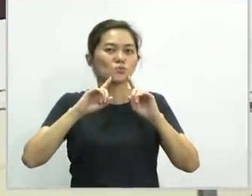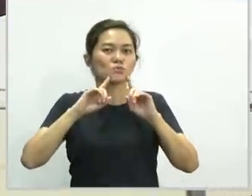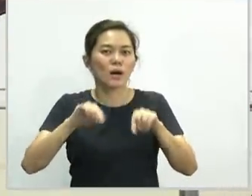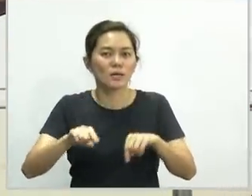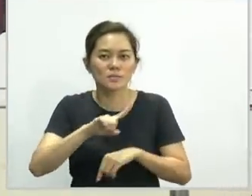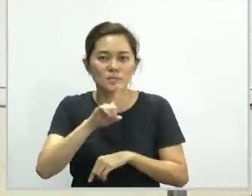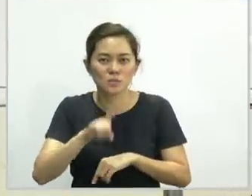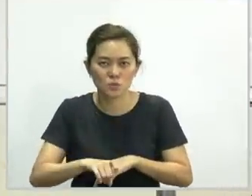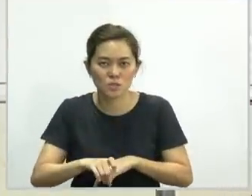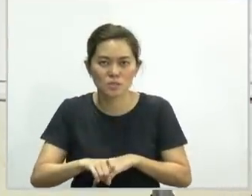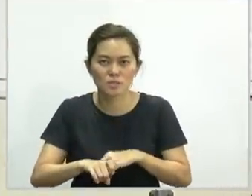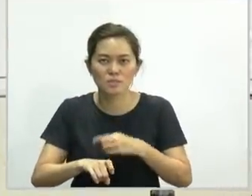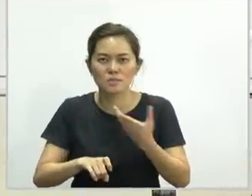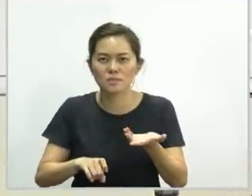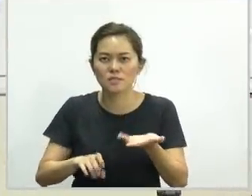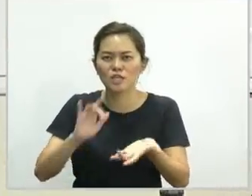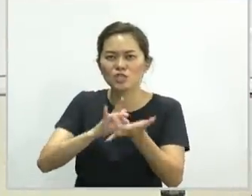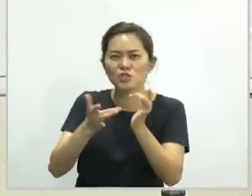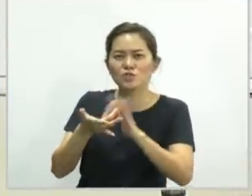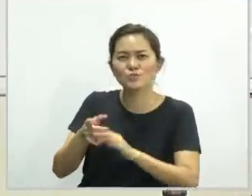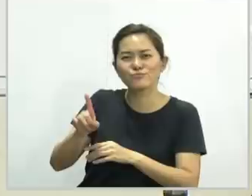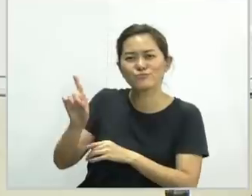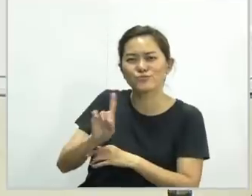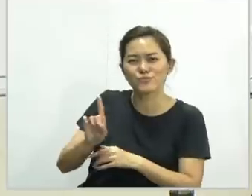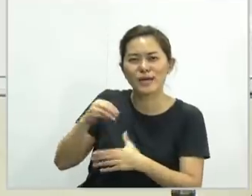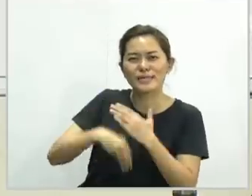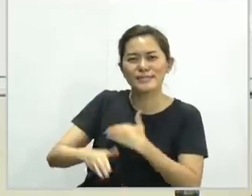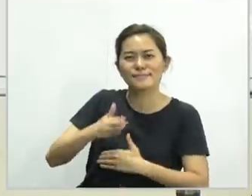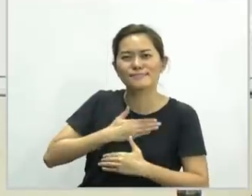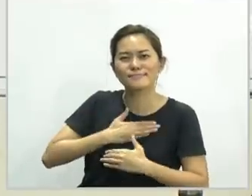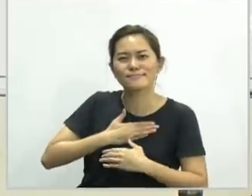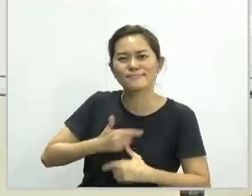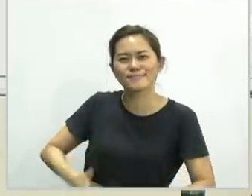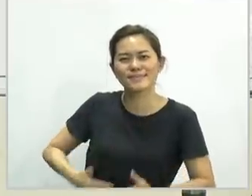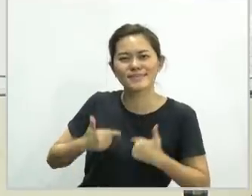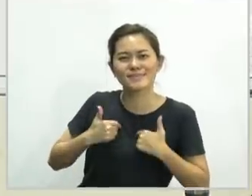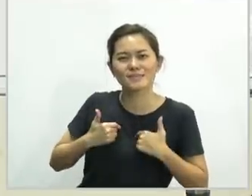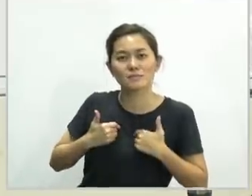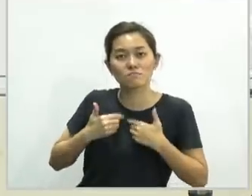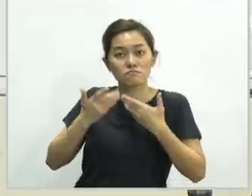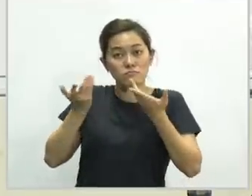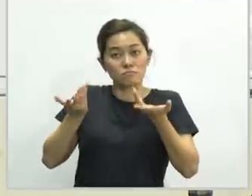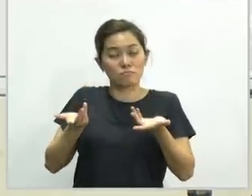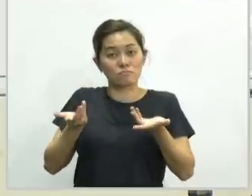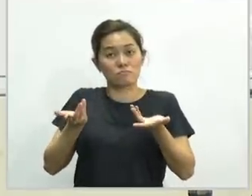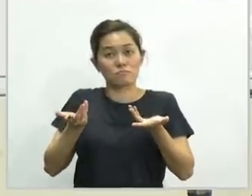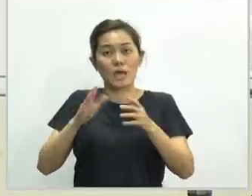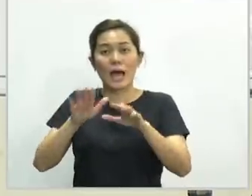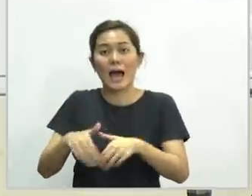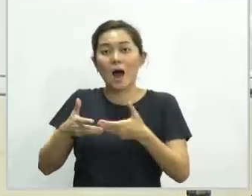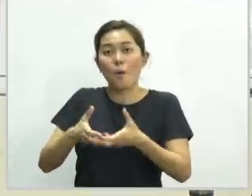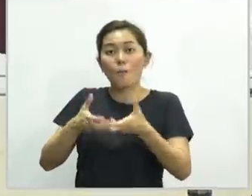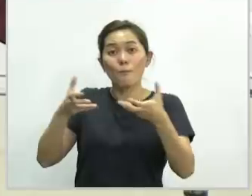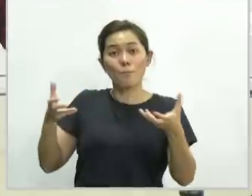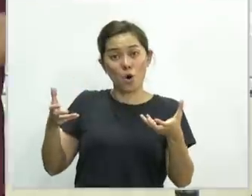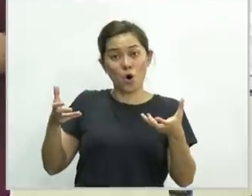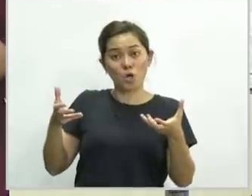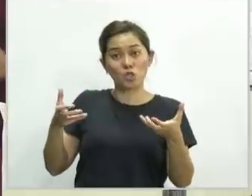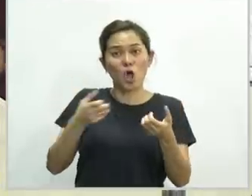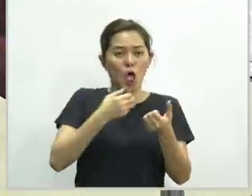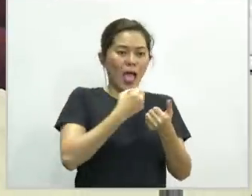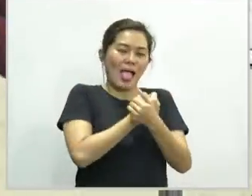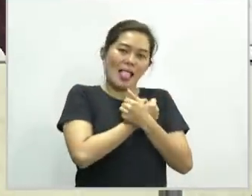question, where is Jesus in my life, is this: how much love,